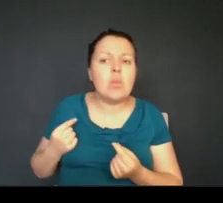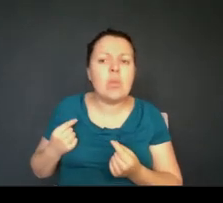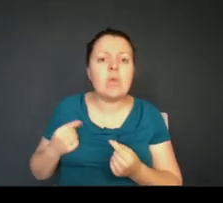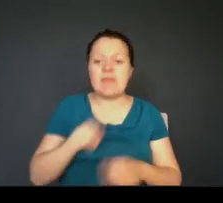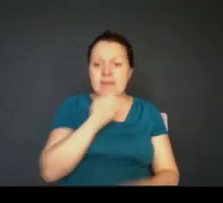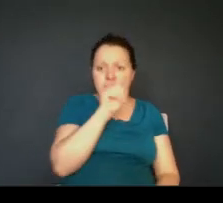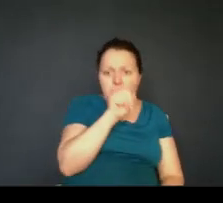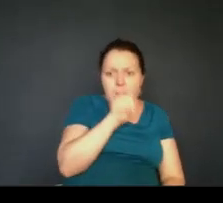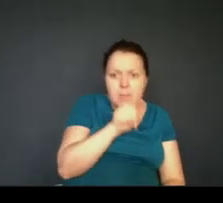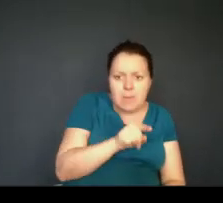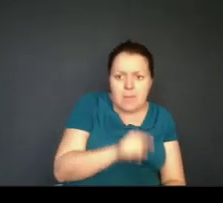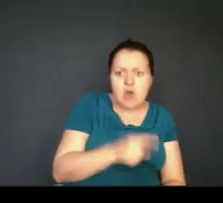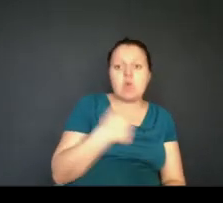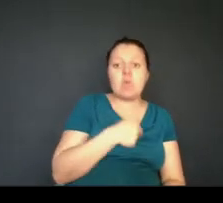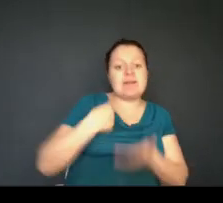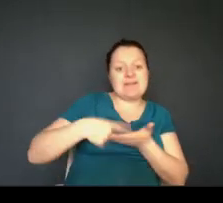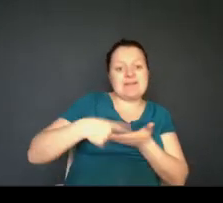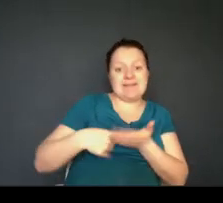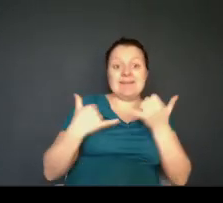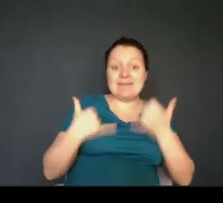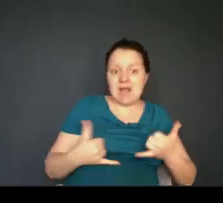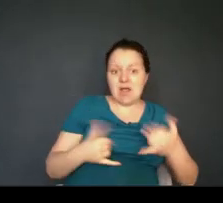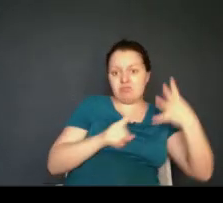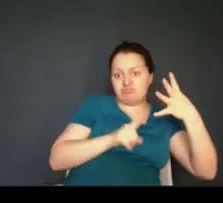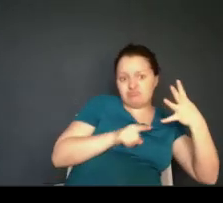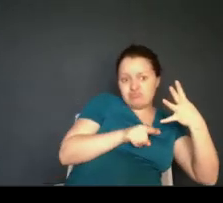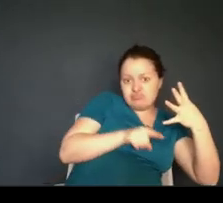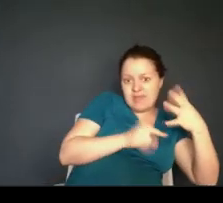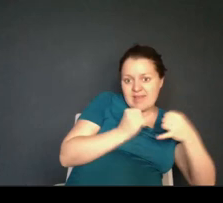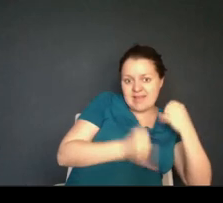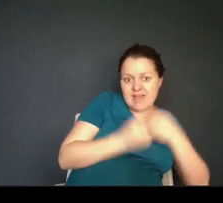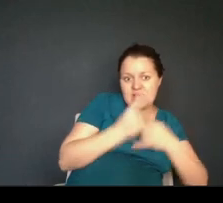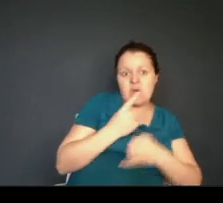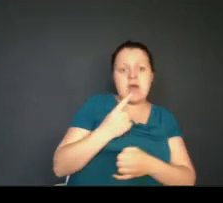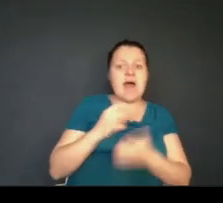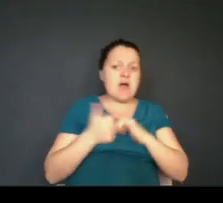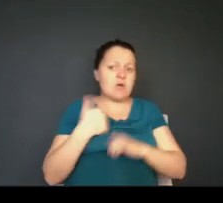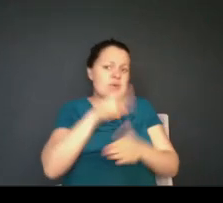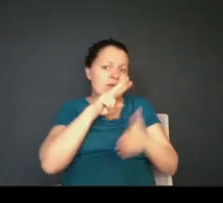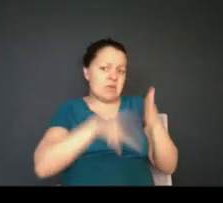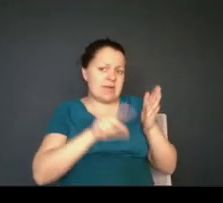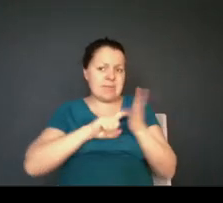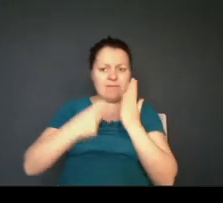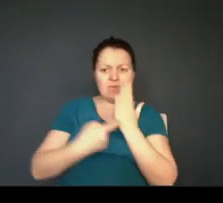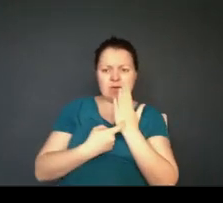we read metaphorically by considering the dragons that characters face.